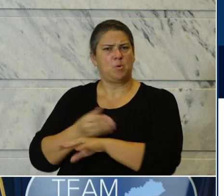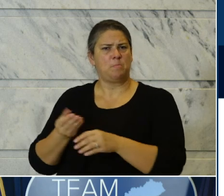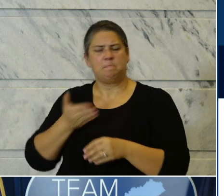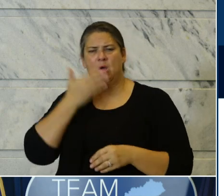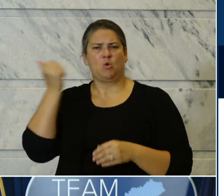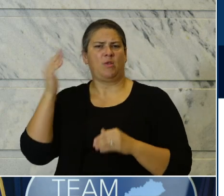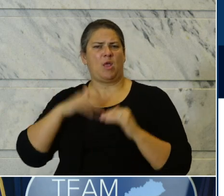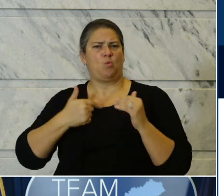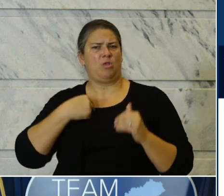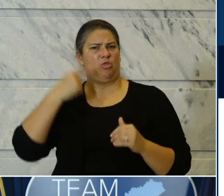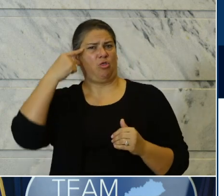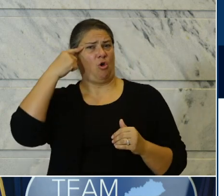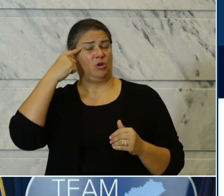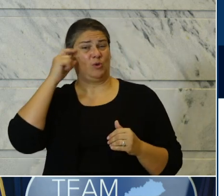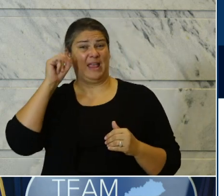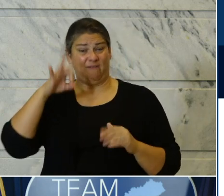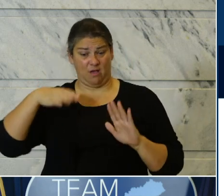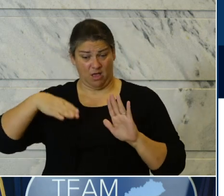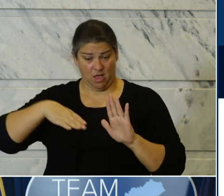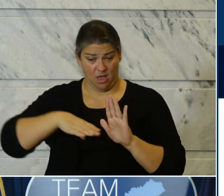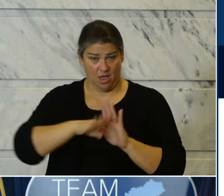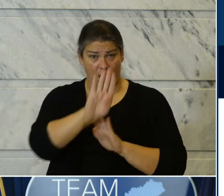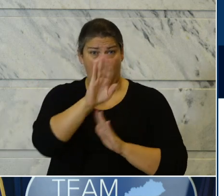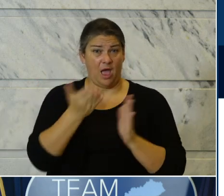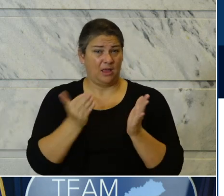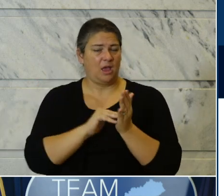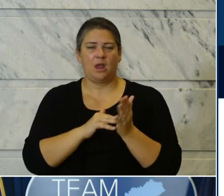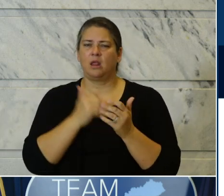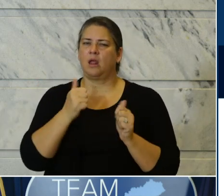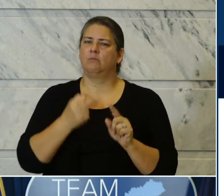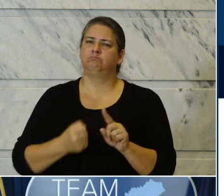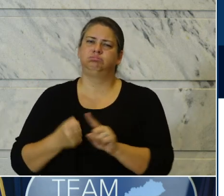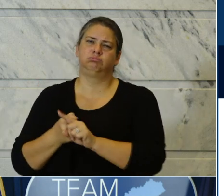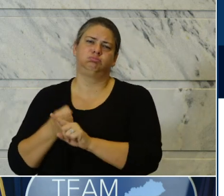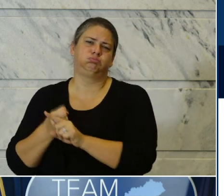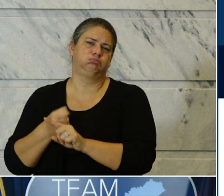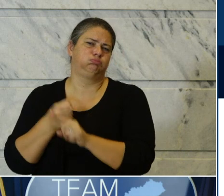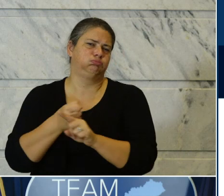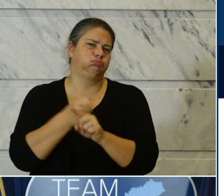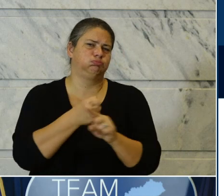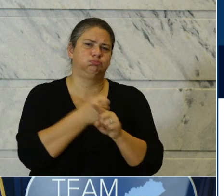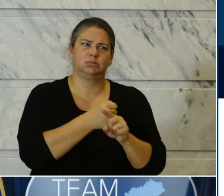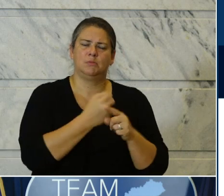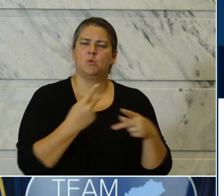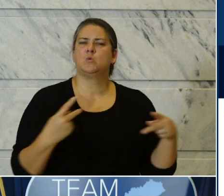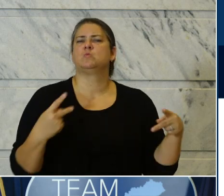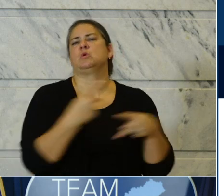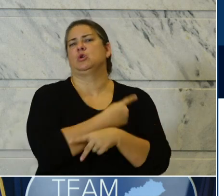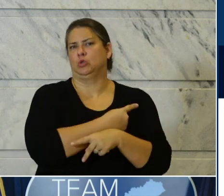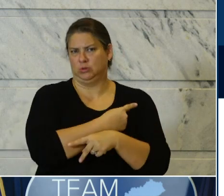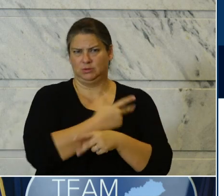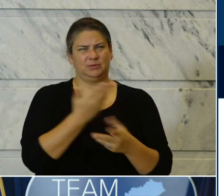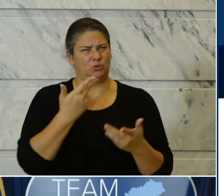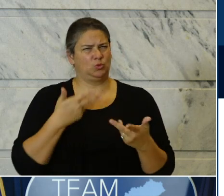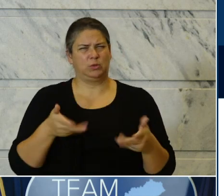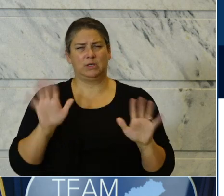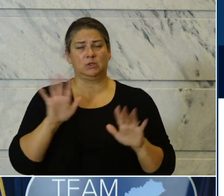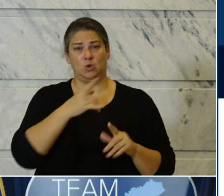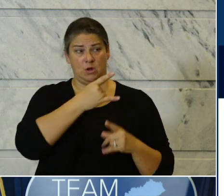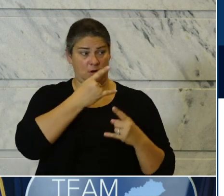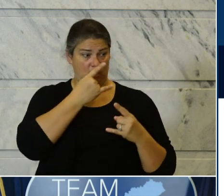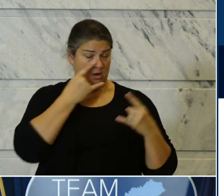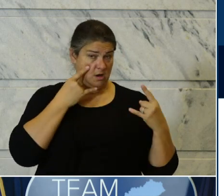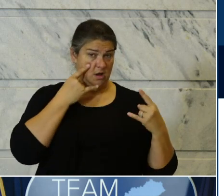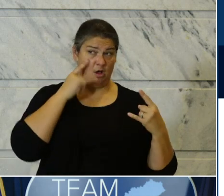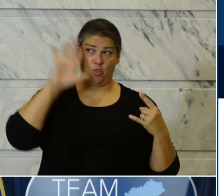So, what does that mean? It means every federal health expert has said you have to wear a mask. And the